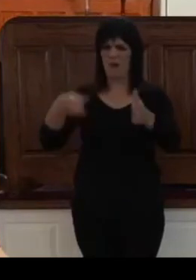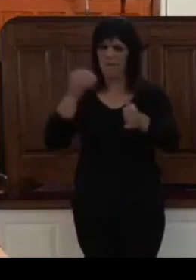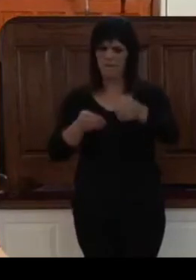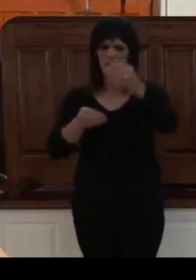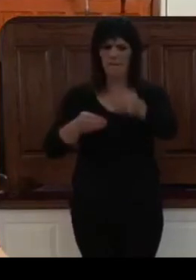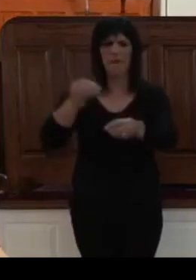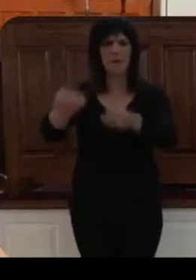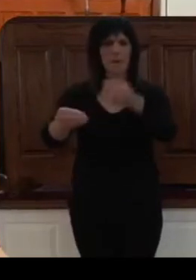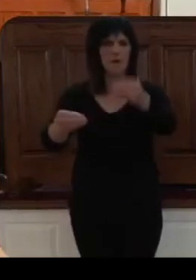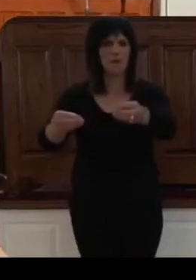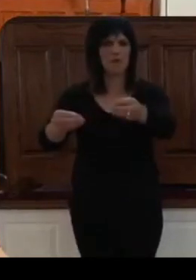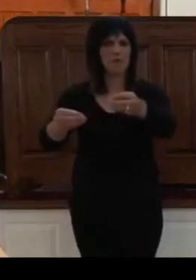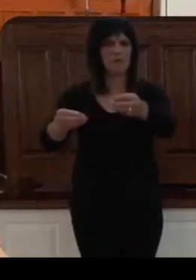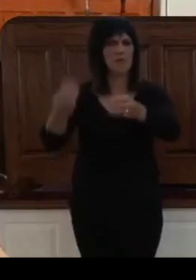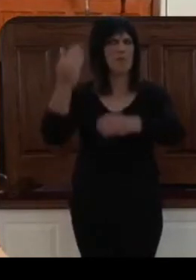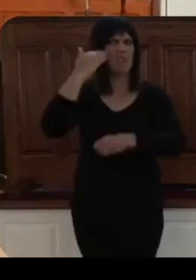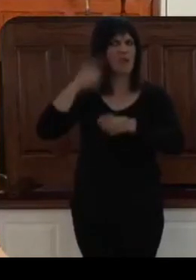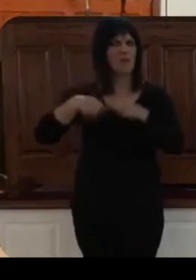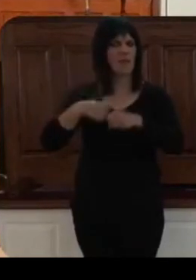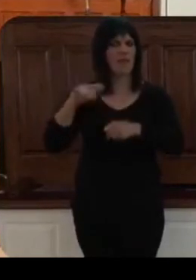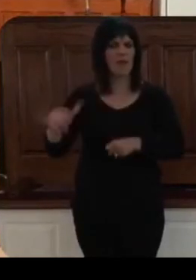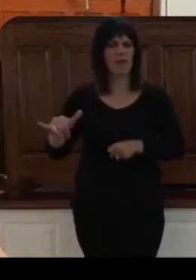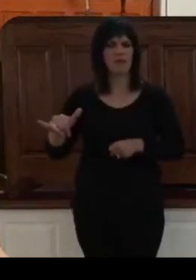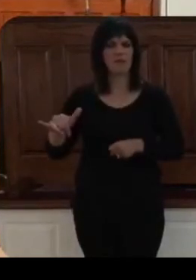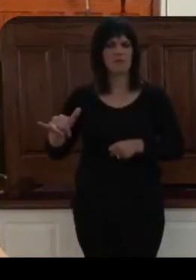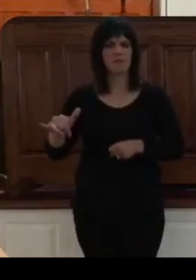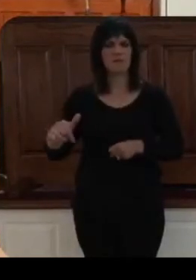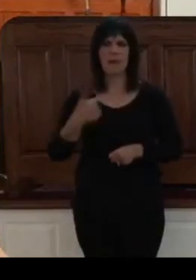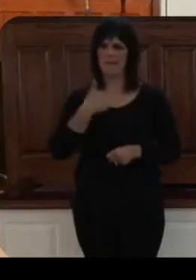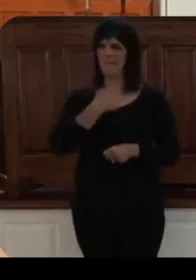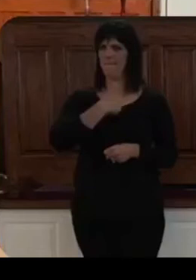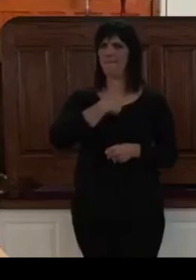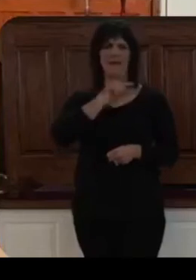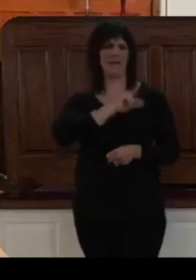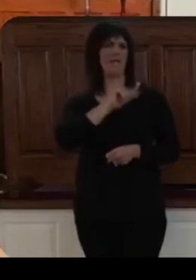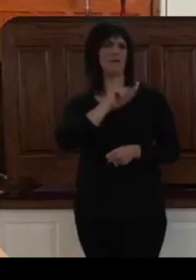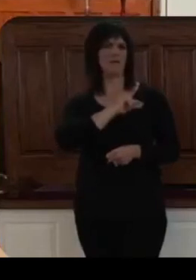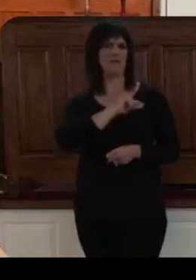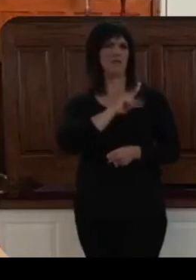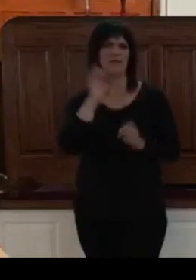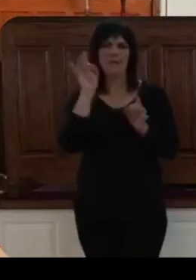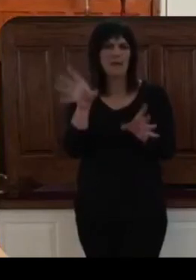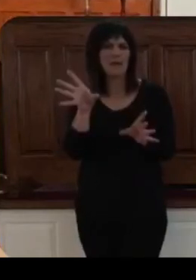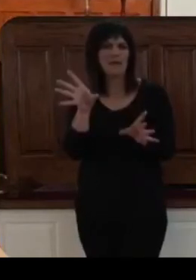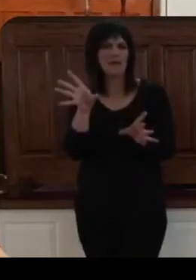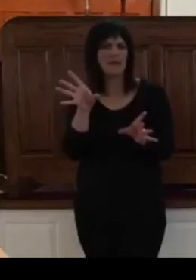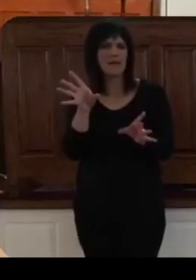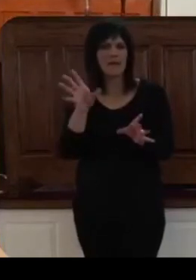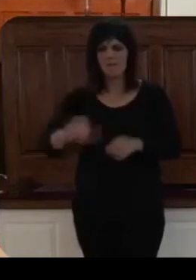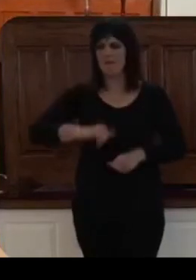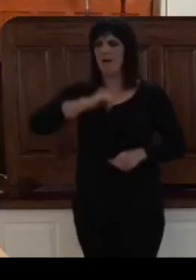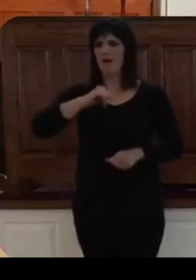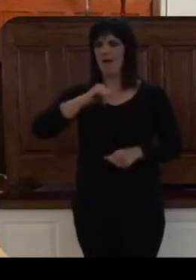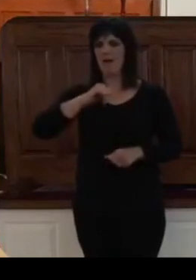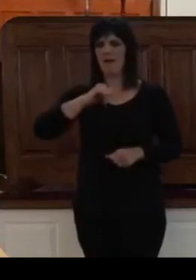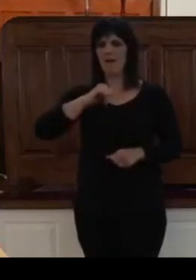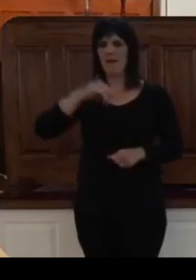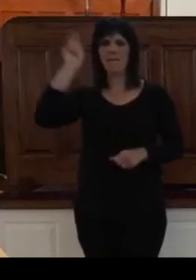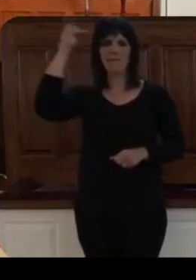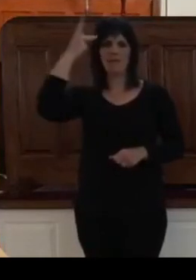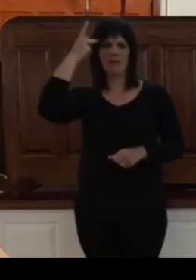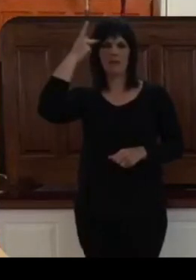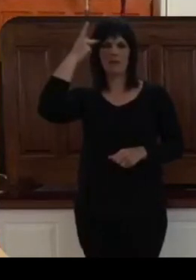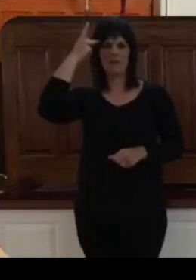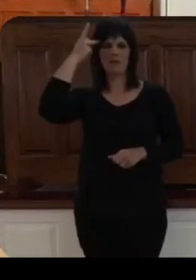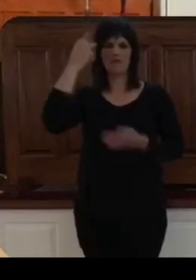That's the self-evaluation. Am I personally guilty of bitterness, of pride, of